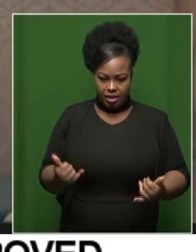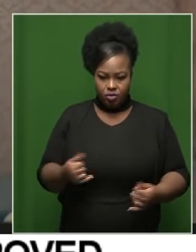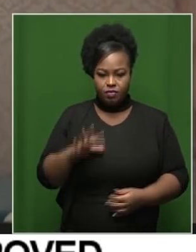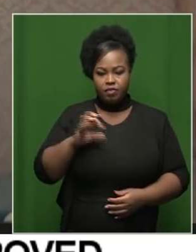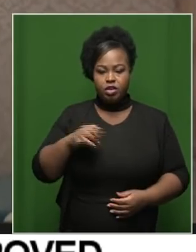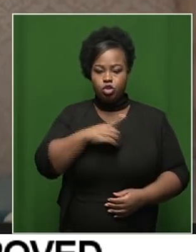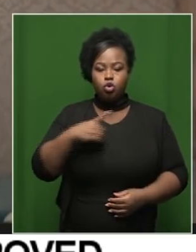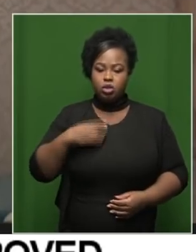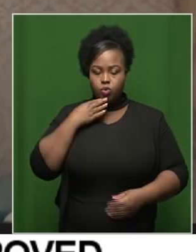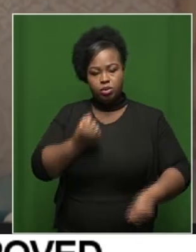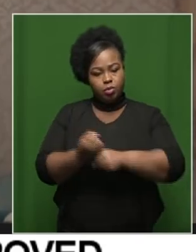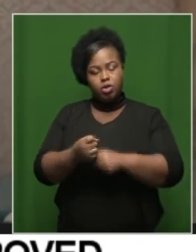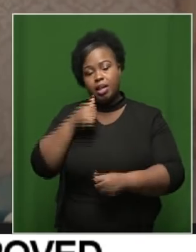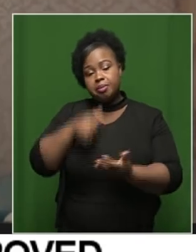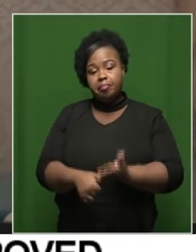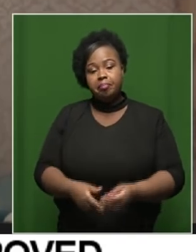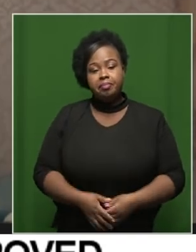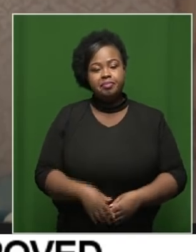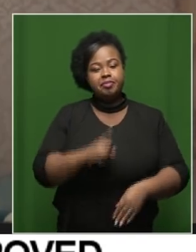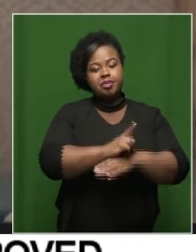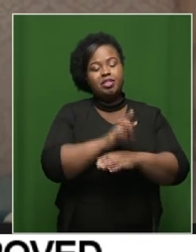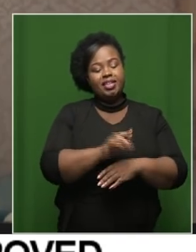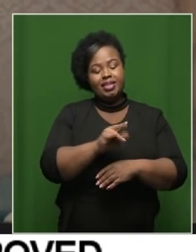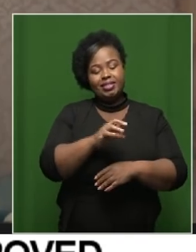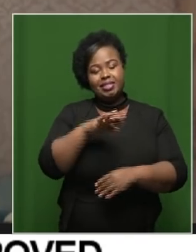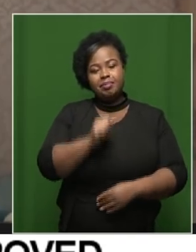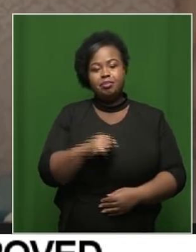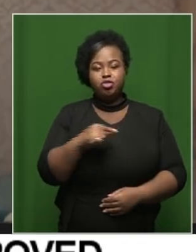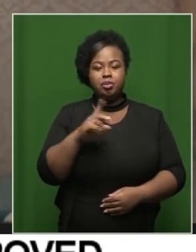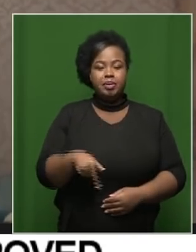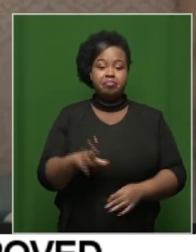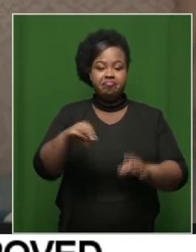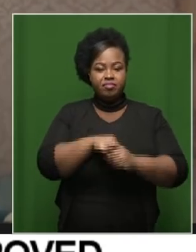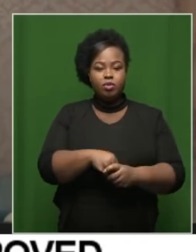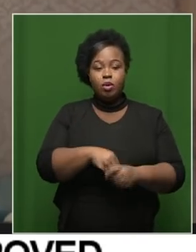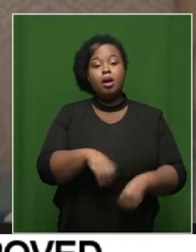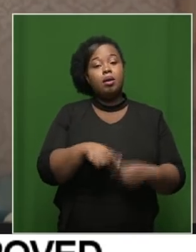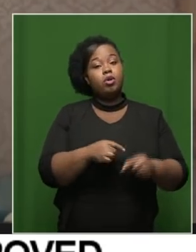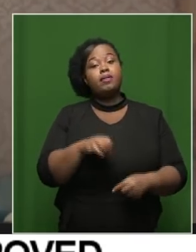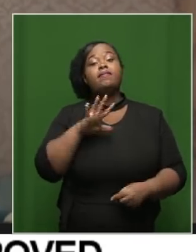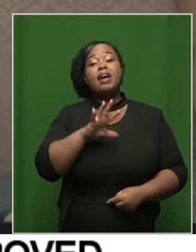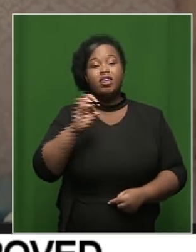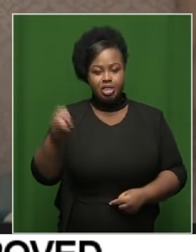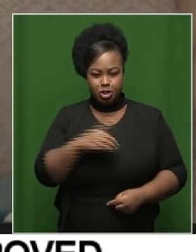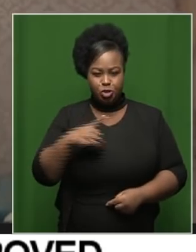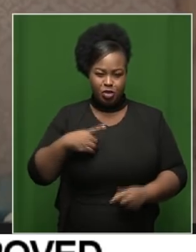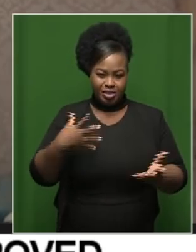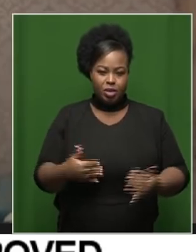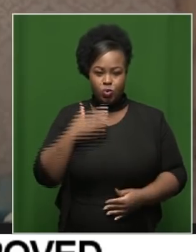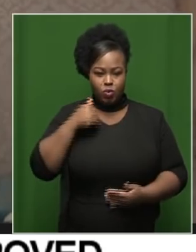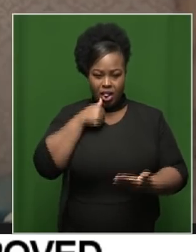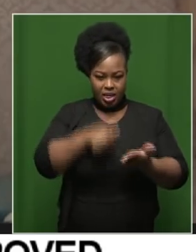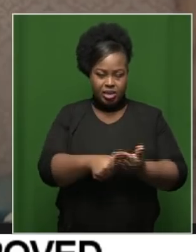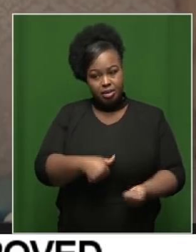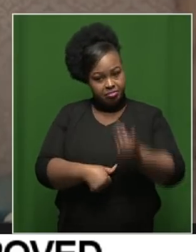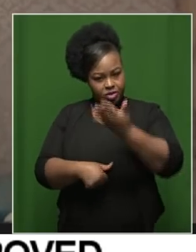500 doctors backing the letter. All right. Dr. Naseeba Kathrada, GP, part of not 100 anymore, 500 doctors who have penned